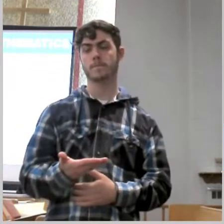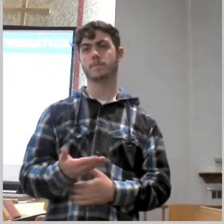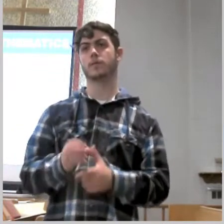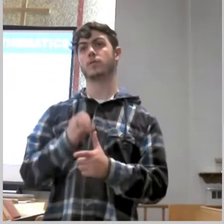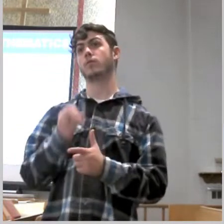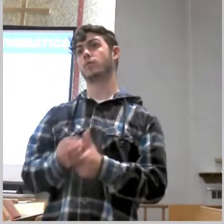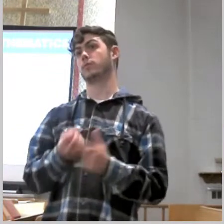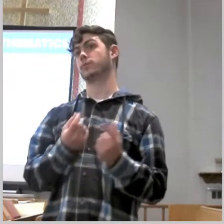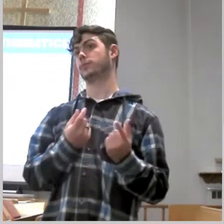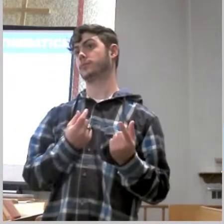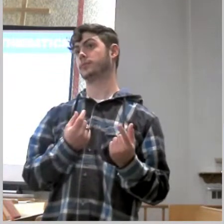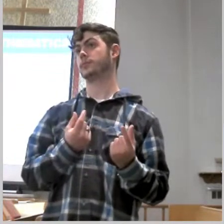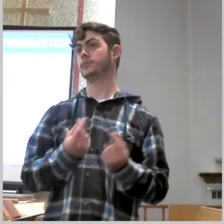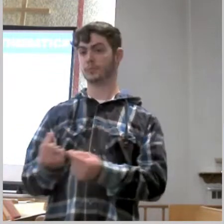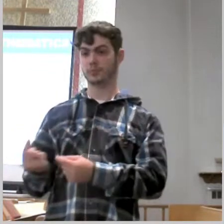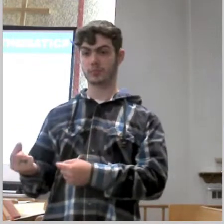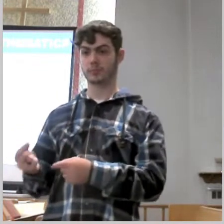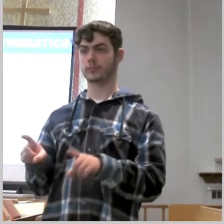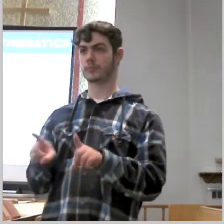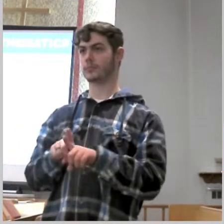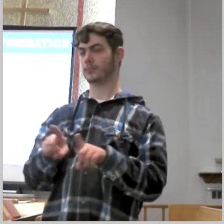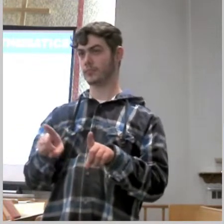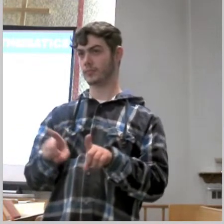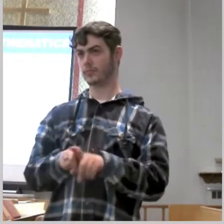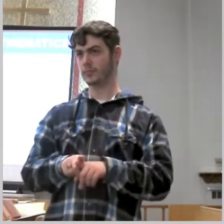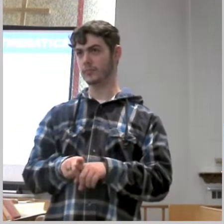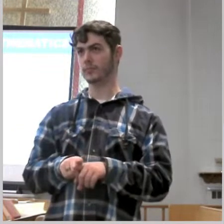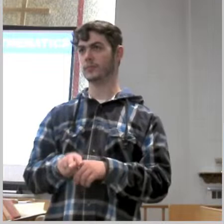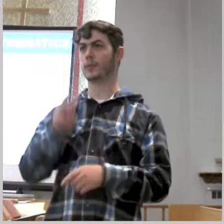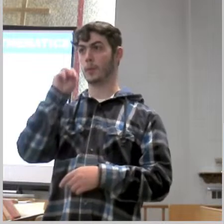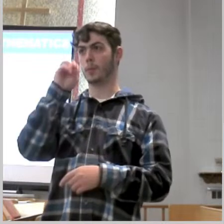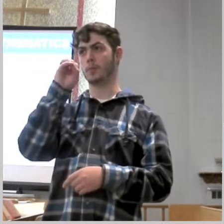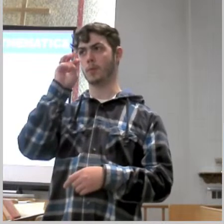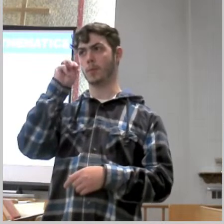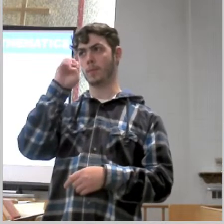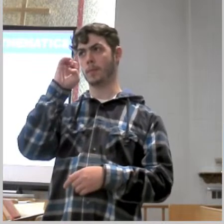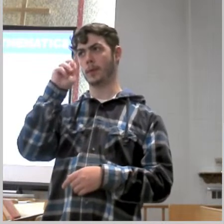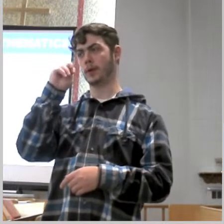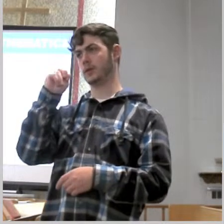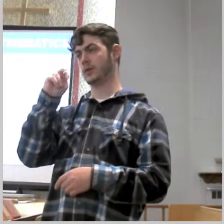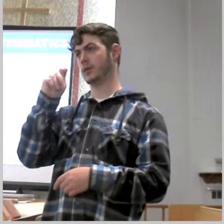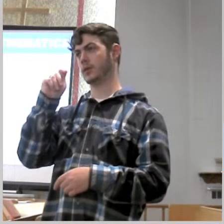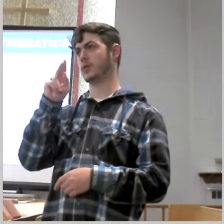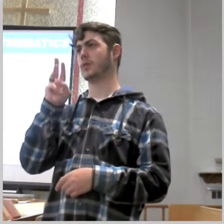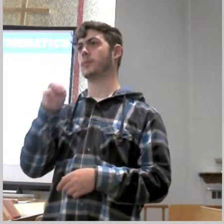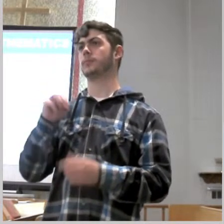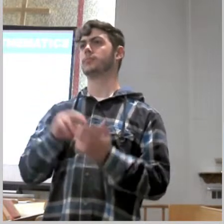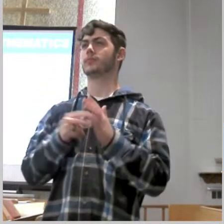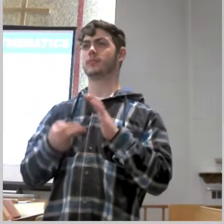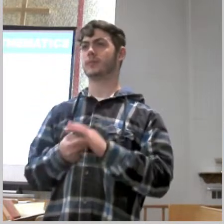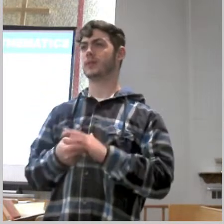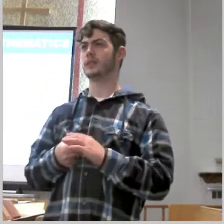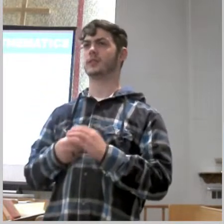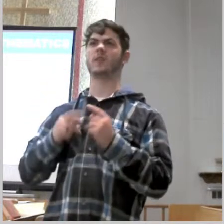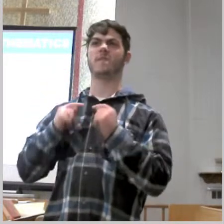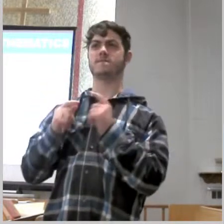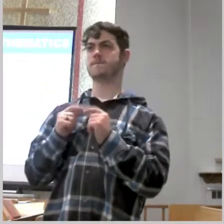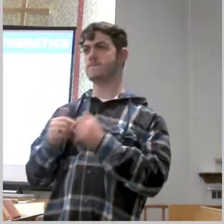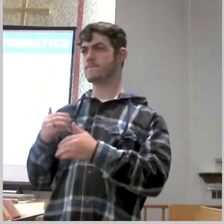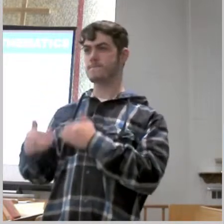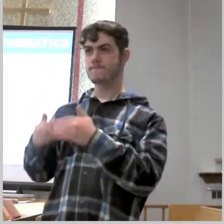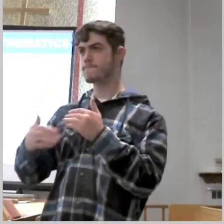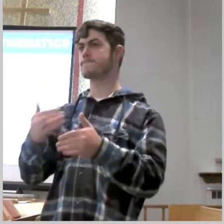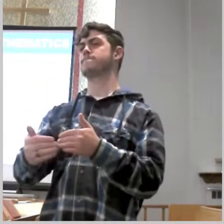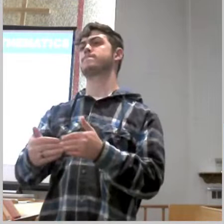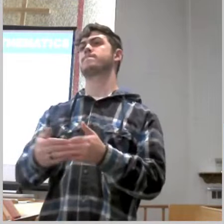equals momentum. Sometimes we lack momentum in giving. Sometimes we're slow to give. Or